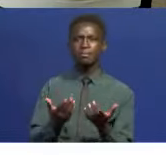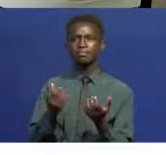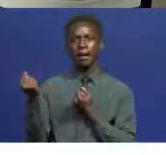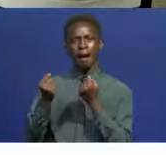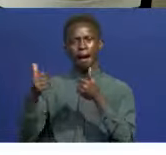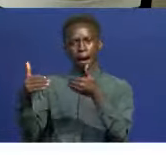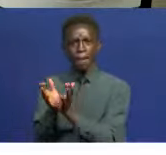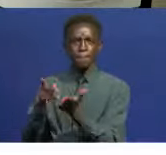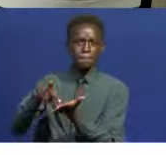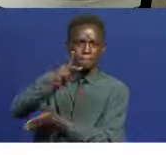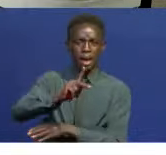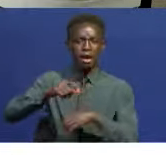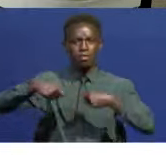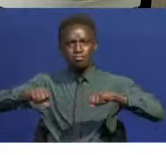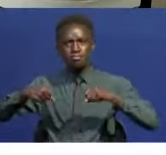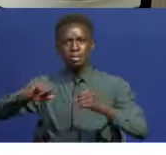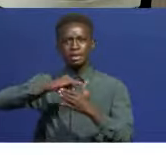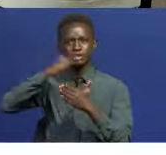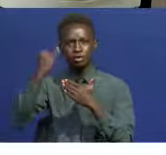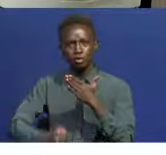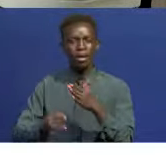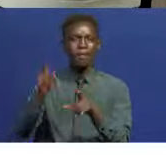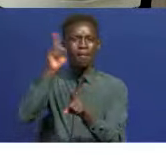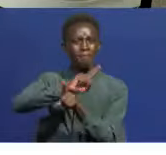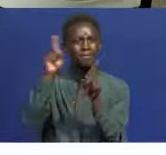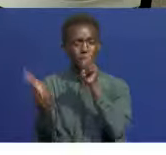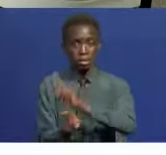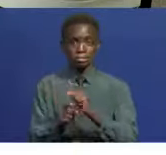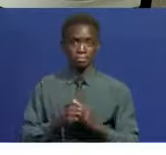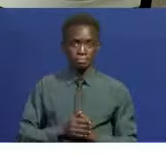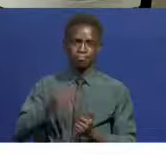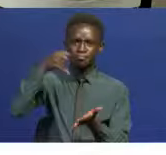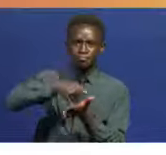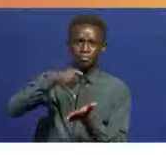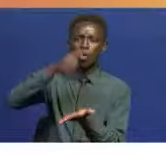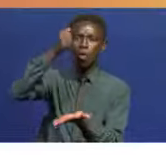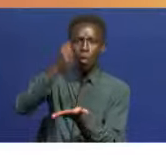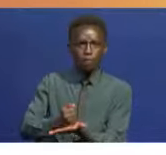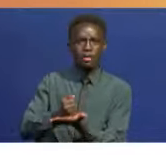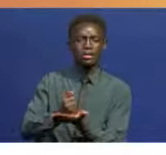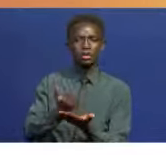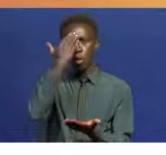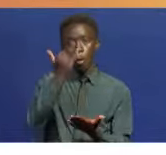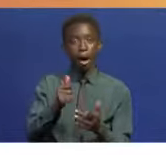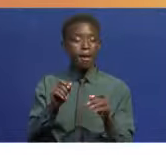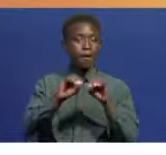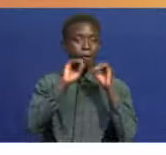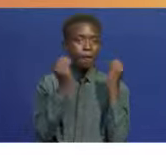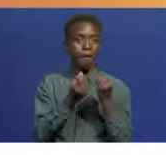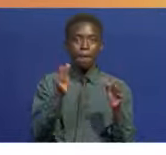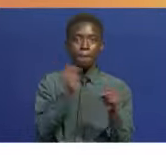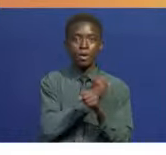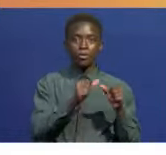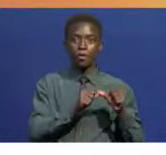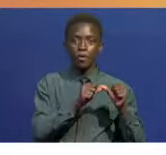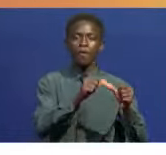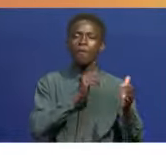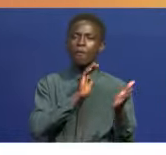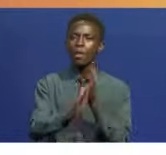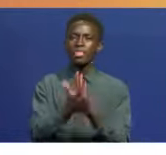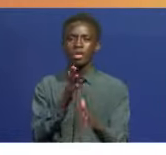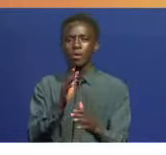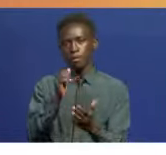insurances, motorbike insurances, and even the offices, because you cannot run an organization without an office. Mm-hmm.